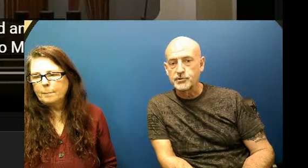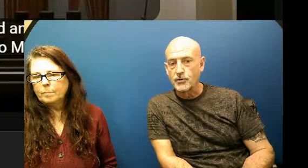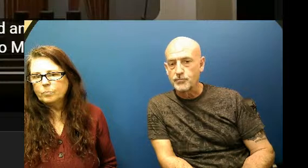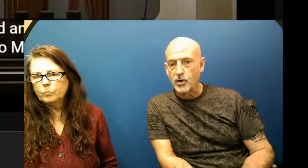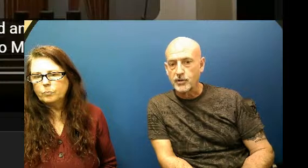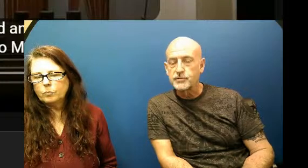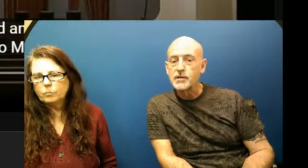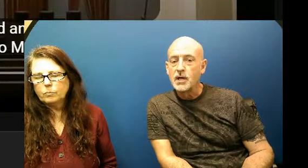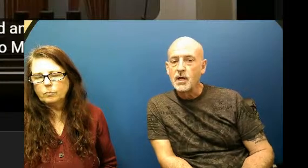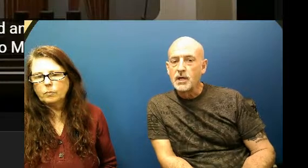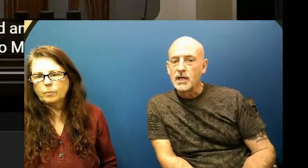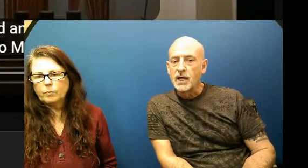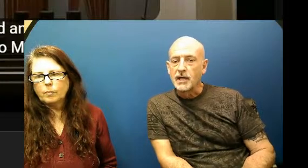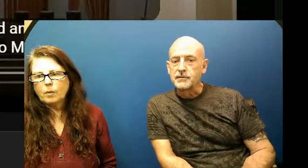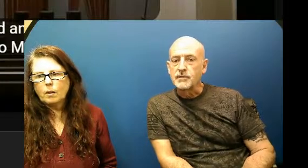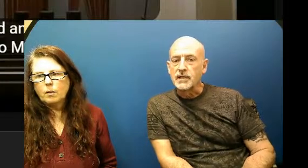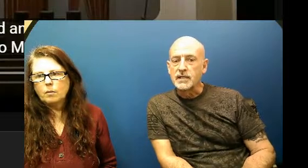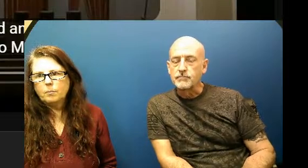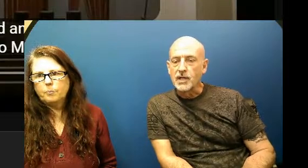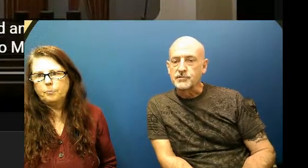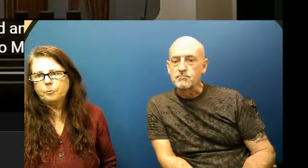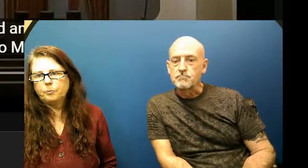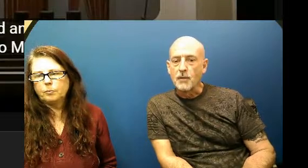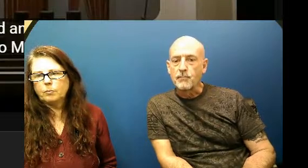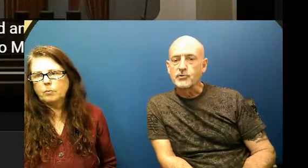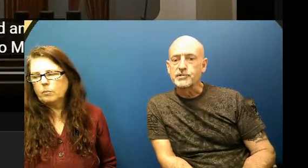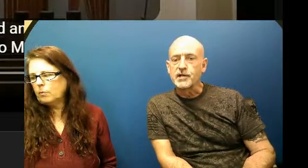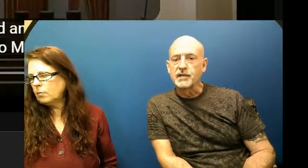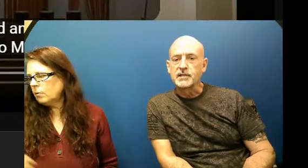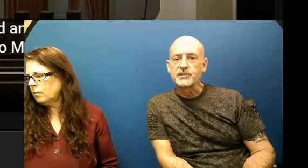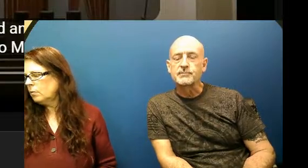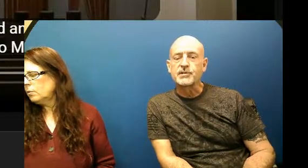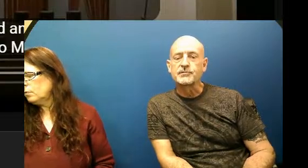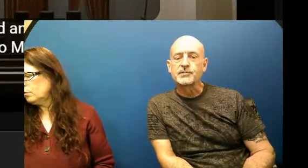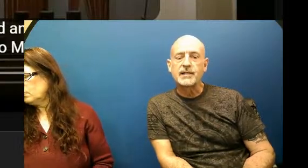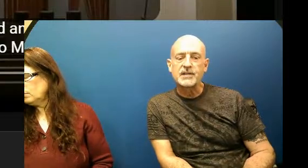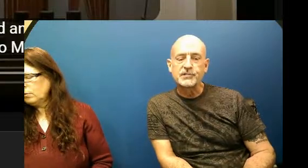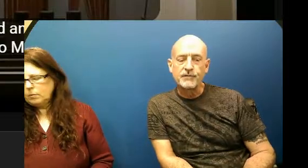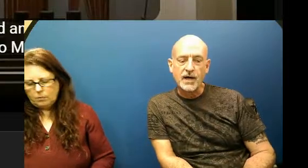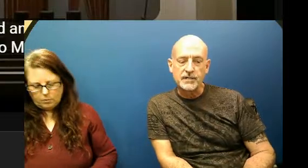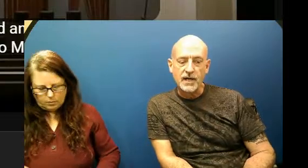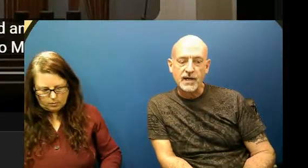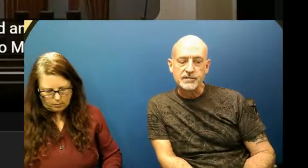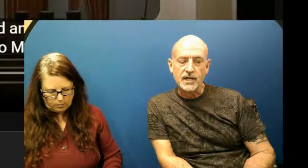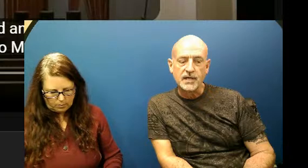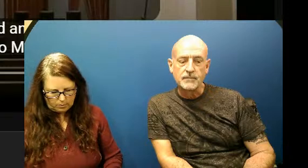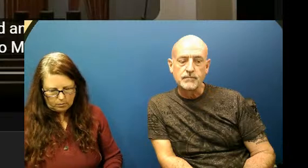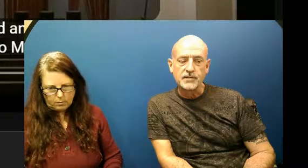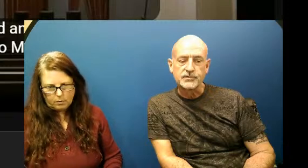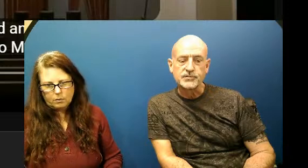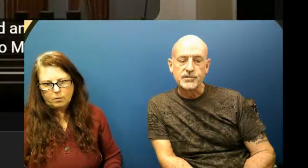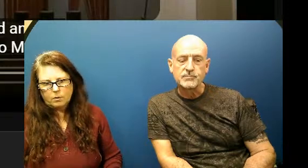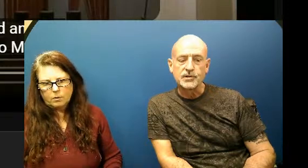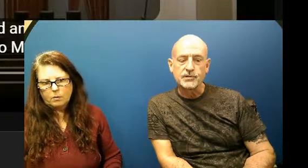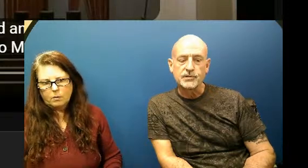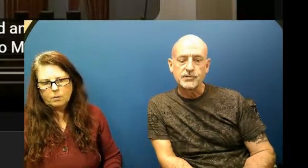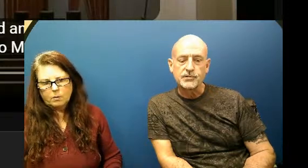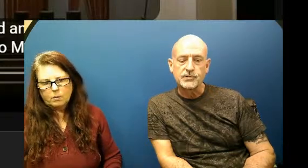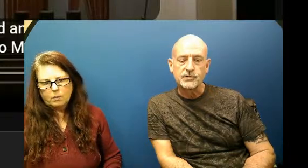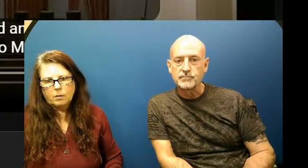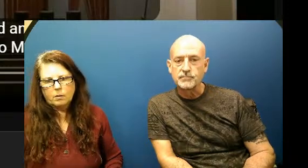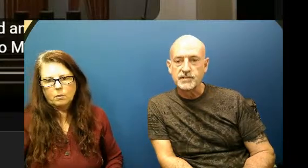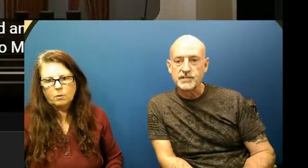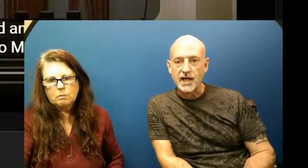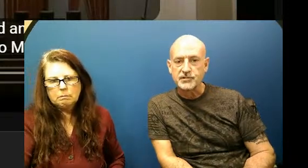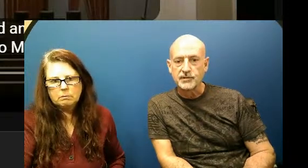our books, Oathbreakers. And a person can get themselves classified as subject to